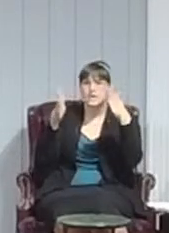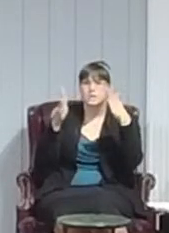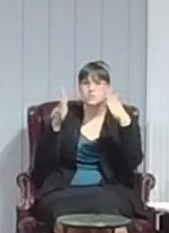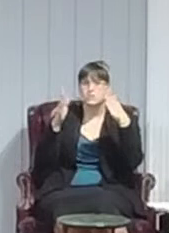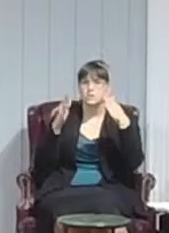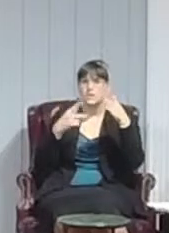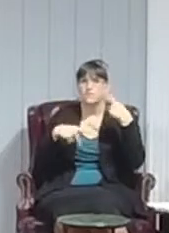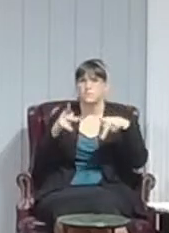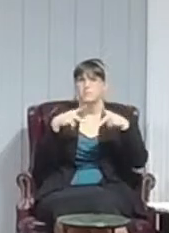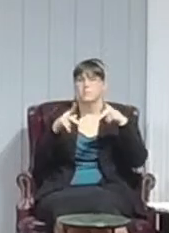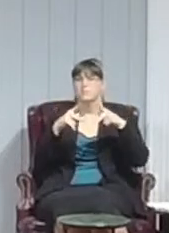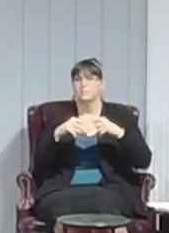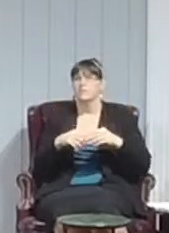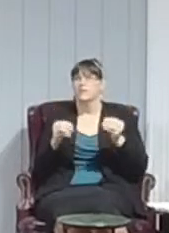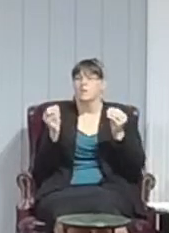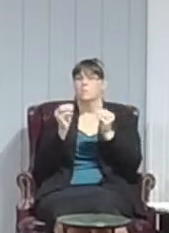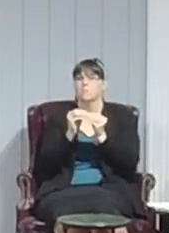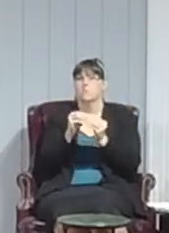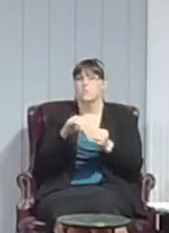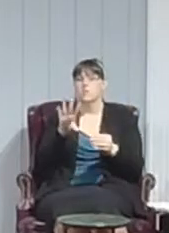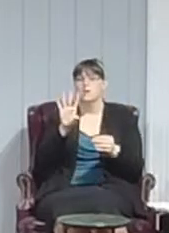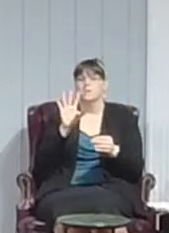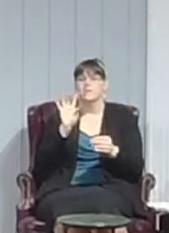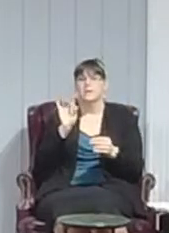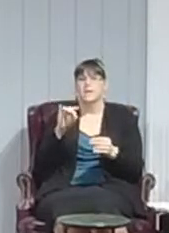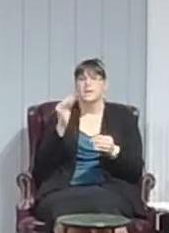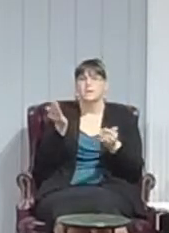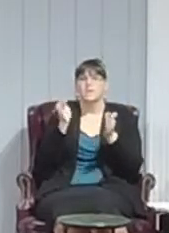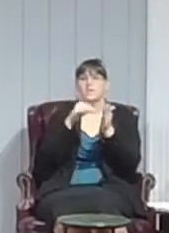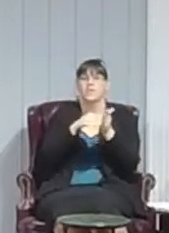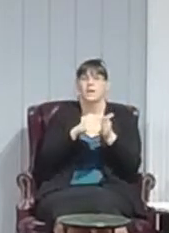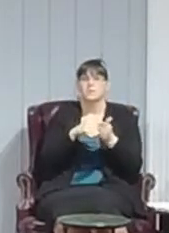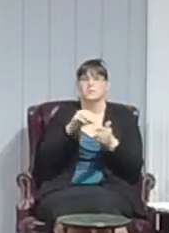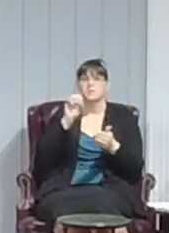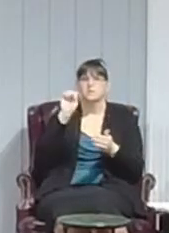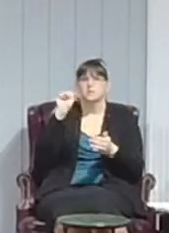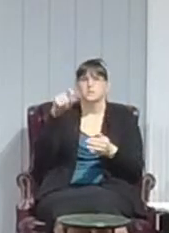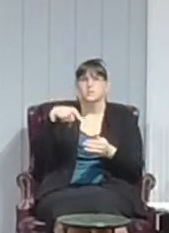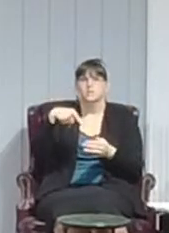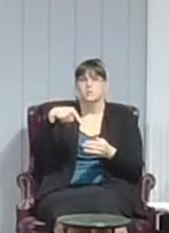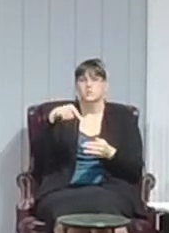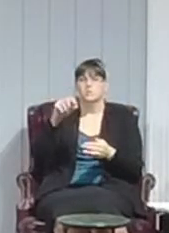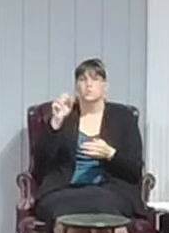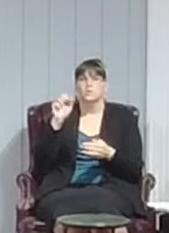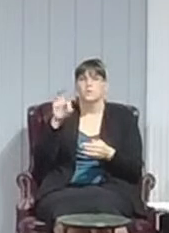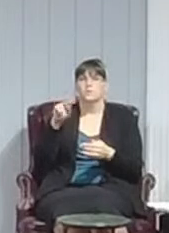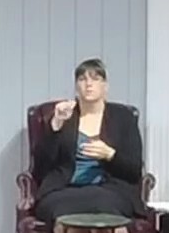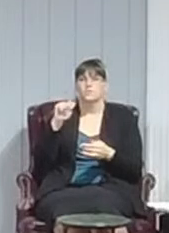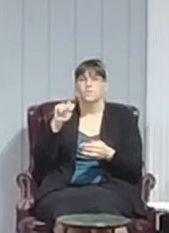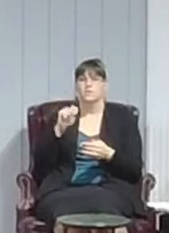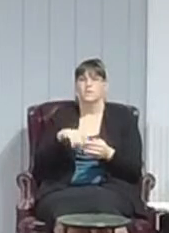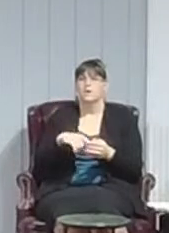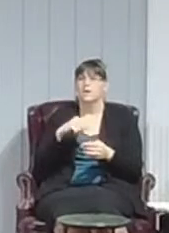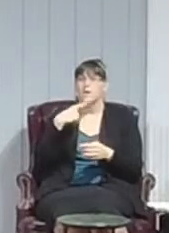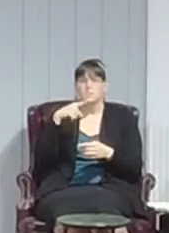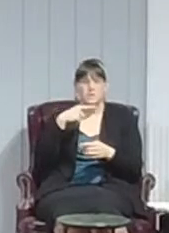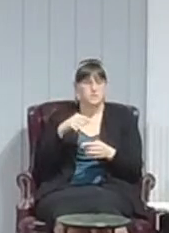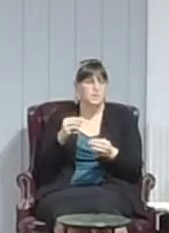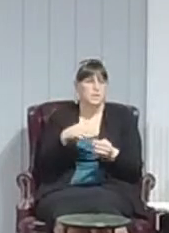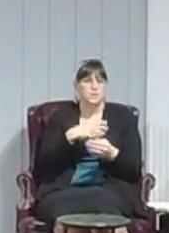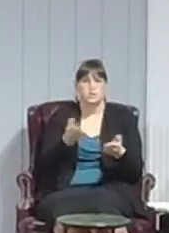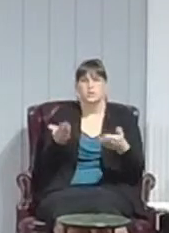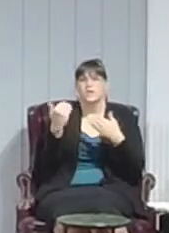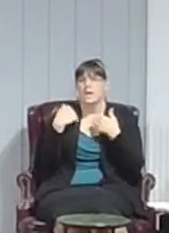thought, more than 8,000 square feet. I'm not telling you that you're got an 8,000 square foot home in heaven. That's not what I'm